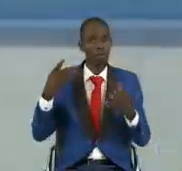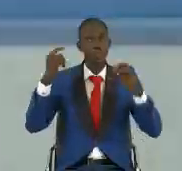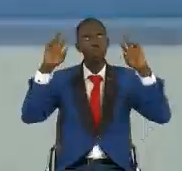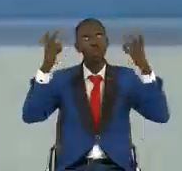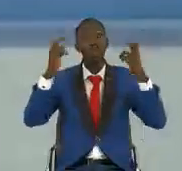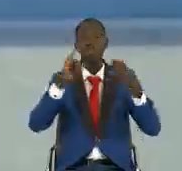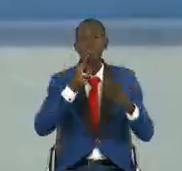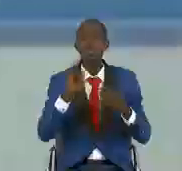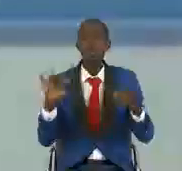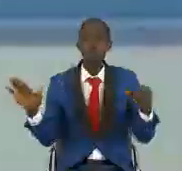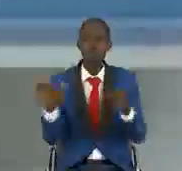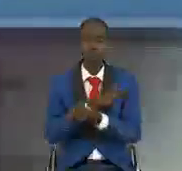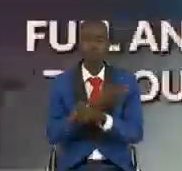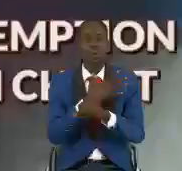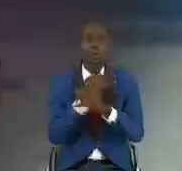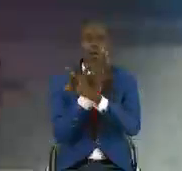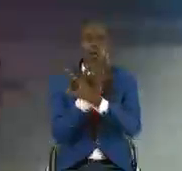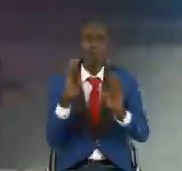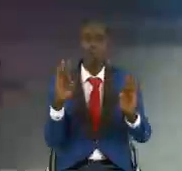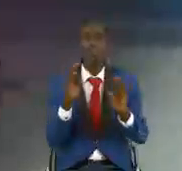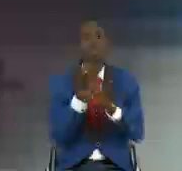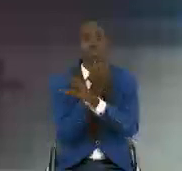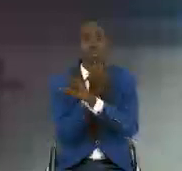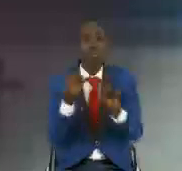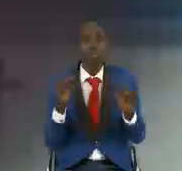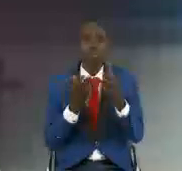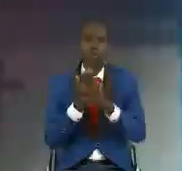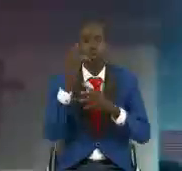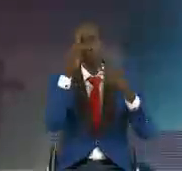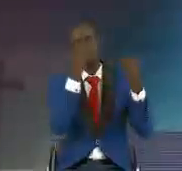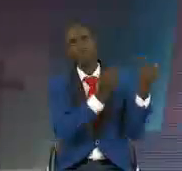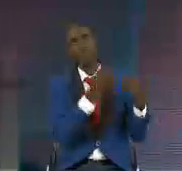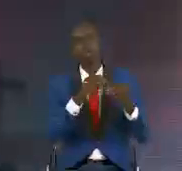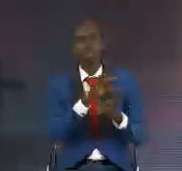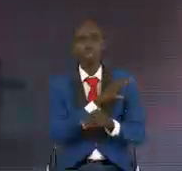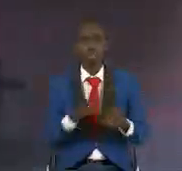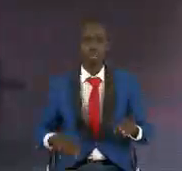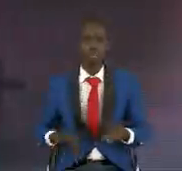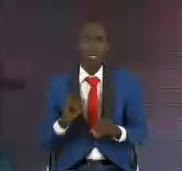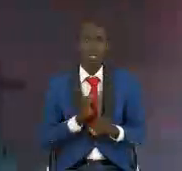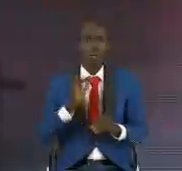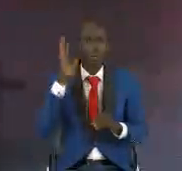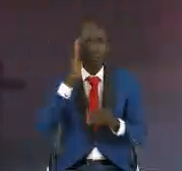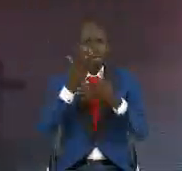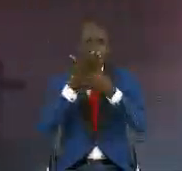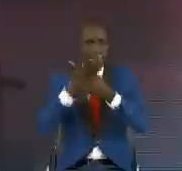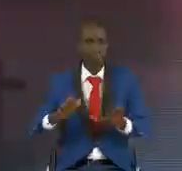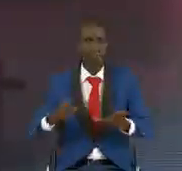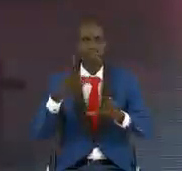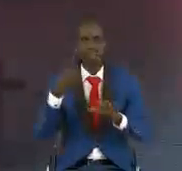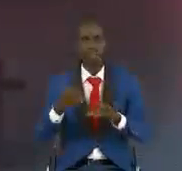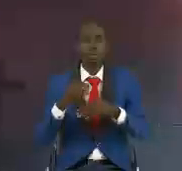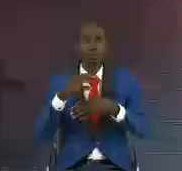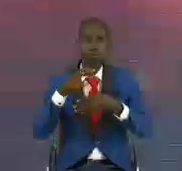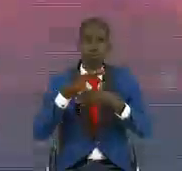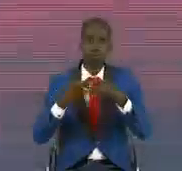redemption and free redemption through faith in Christ. I'm going to, you know, divide the message to three parts. One